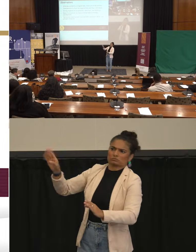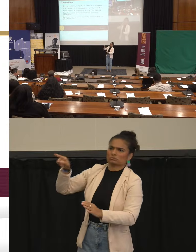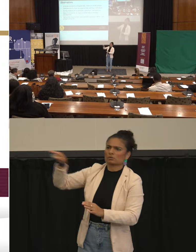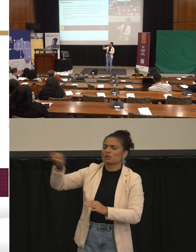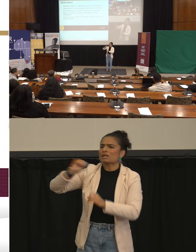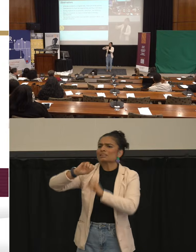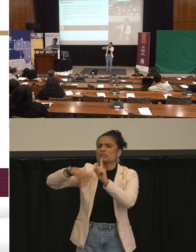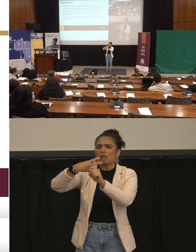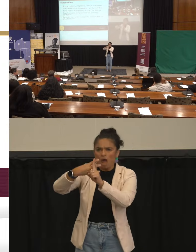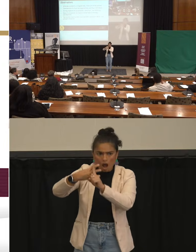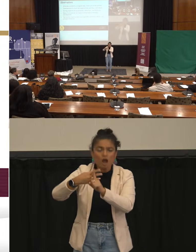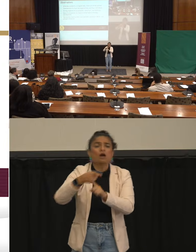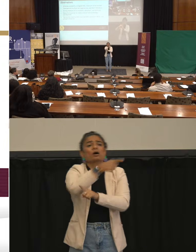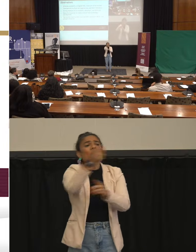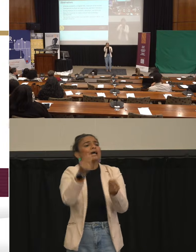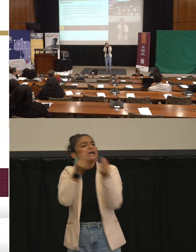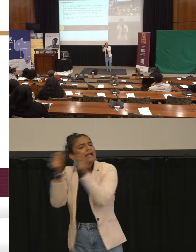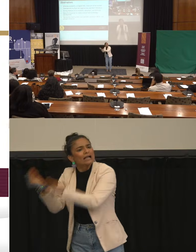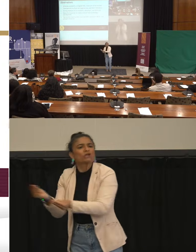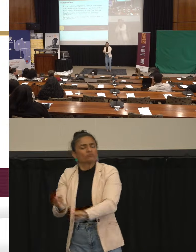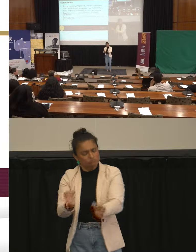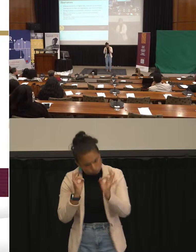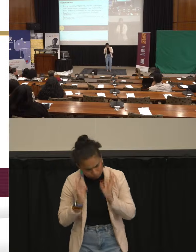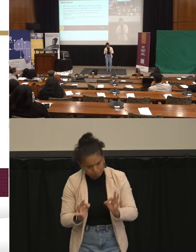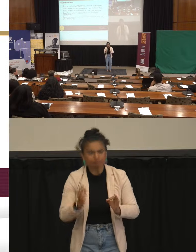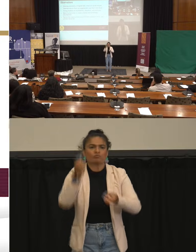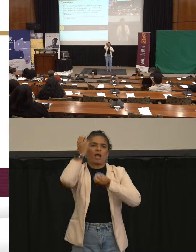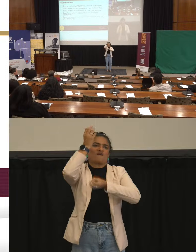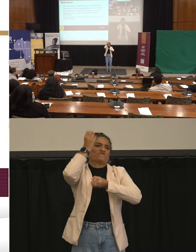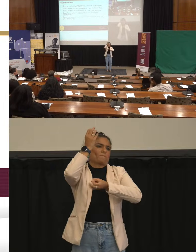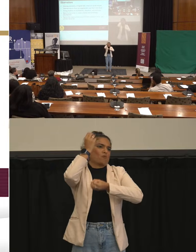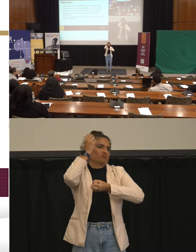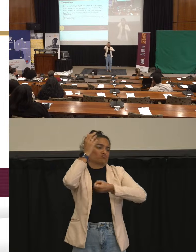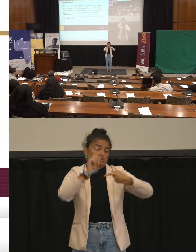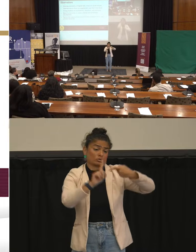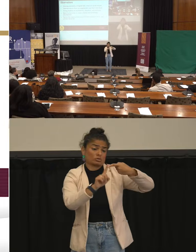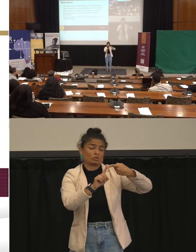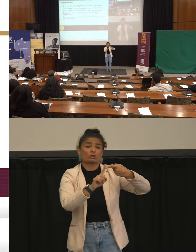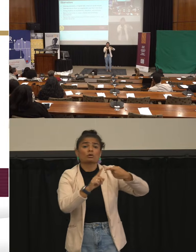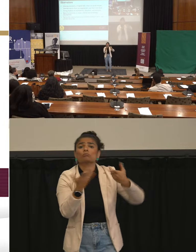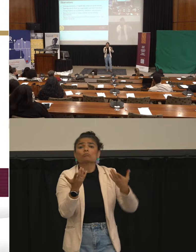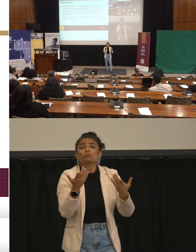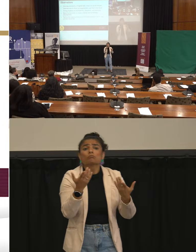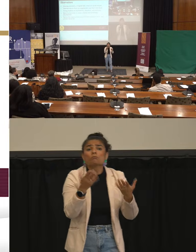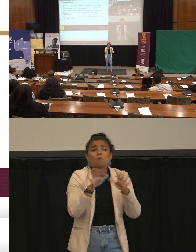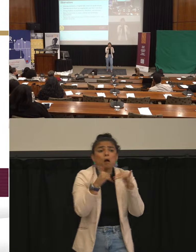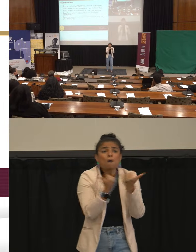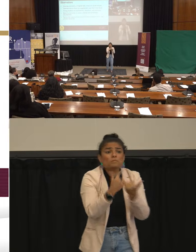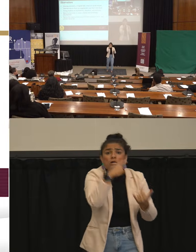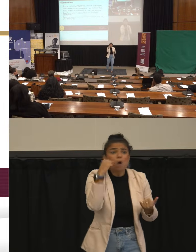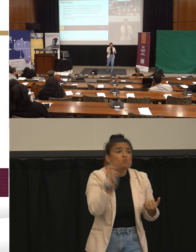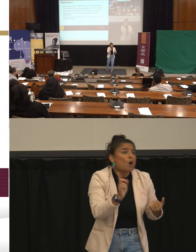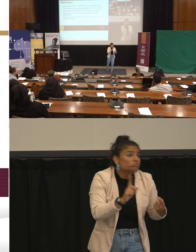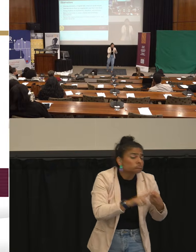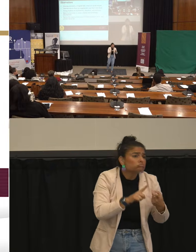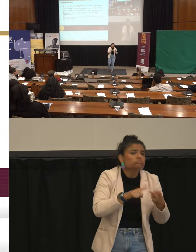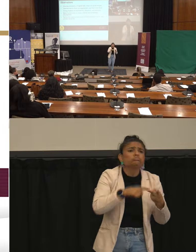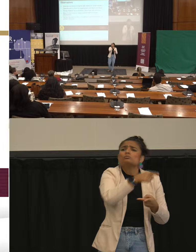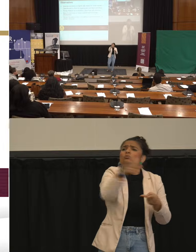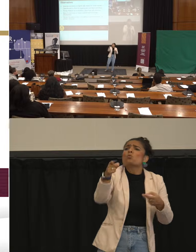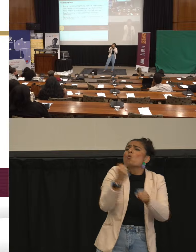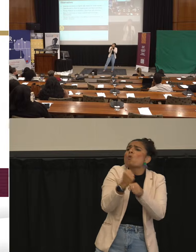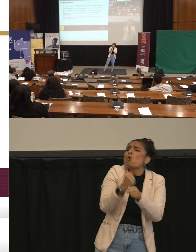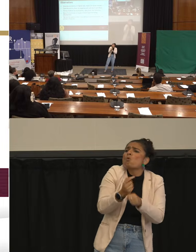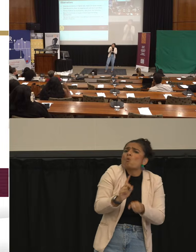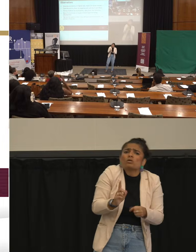your information is missing. Please make sure you reach out to SADiLaR and make sure that your information also features on the list of resources.